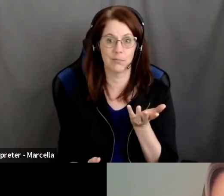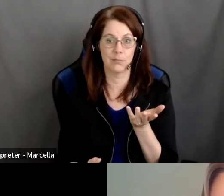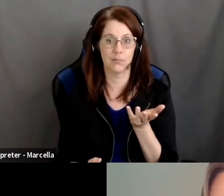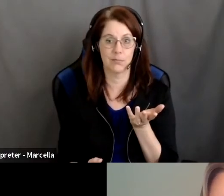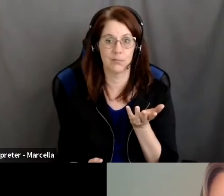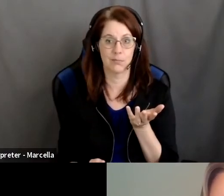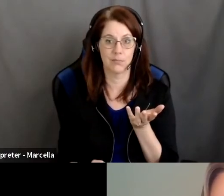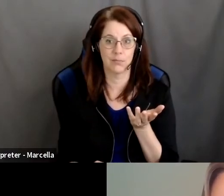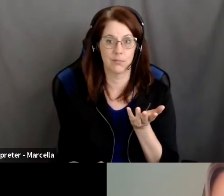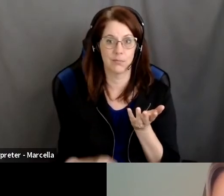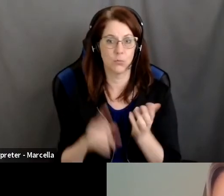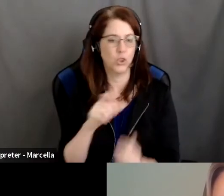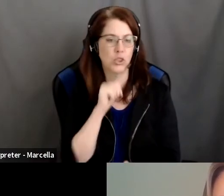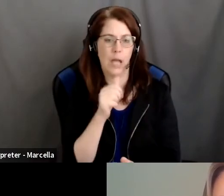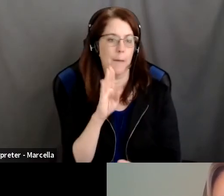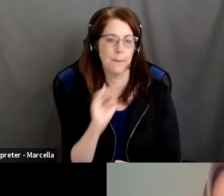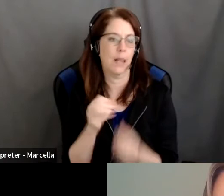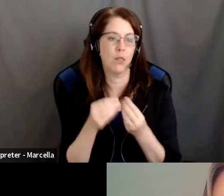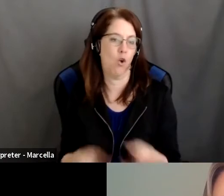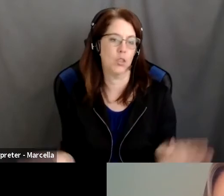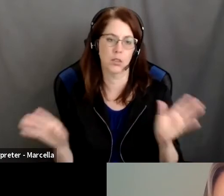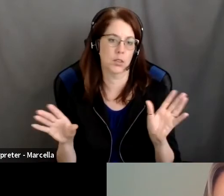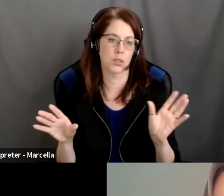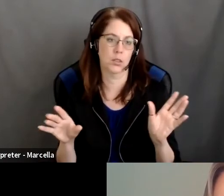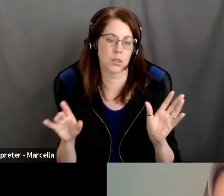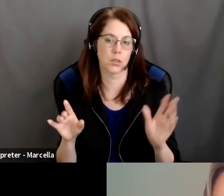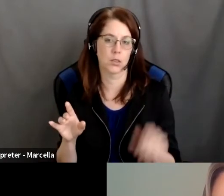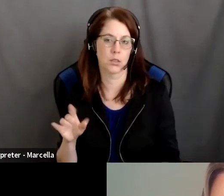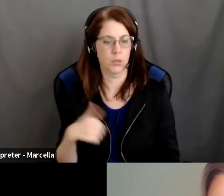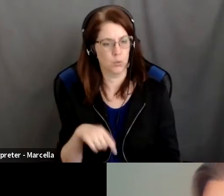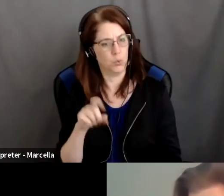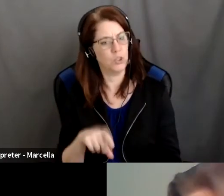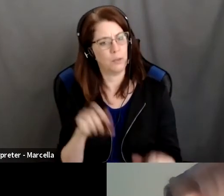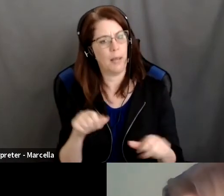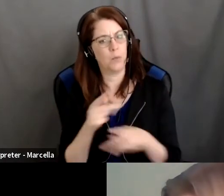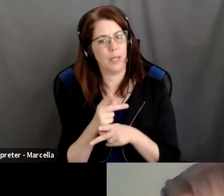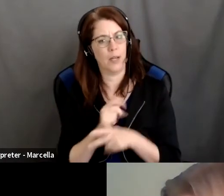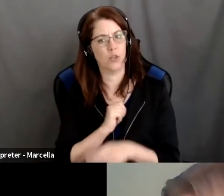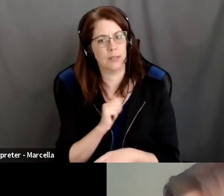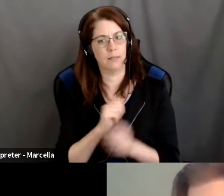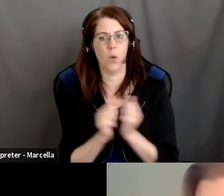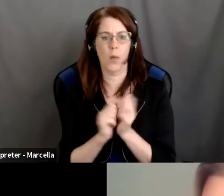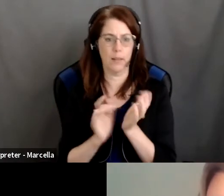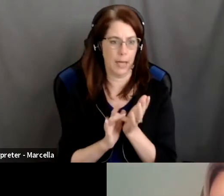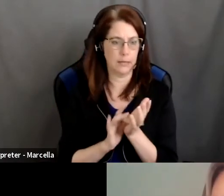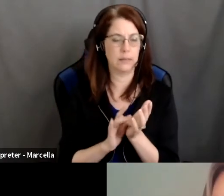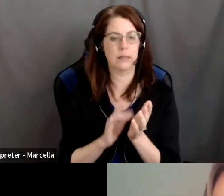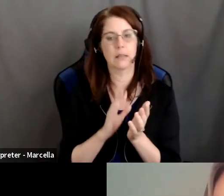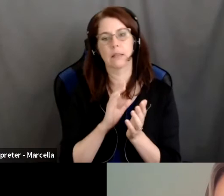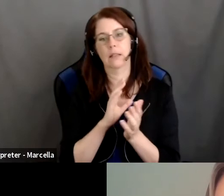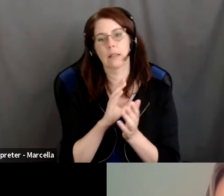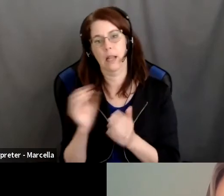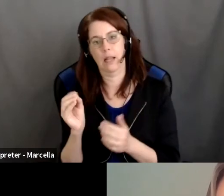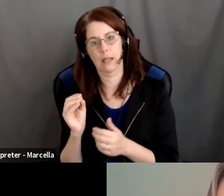we shouldn't all be lost. We shouldn't all be lost. We should be able to take care of ourselves, like with the medicine.